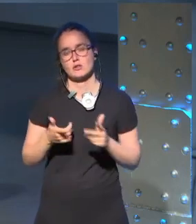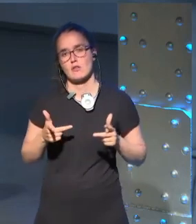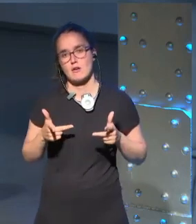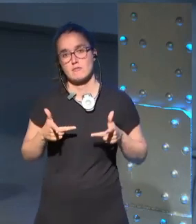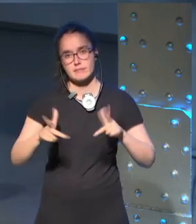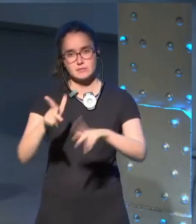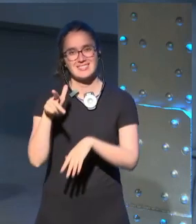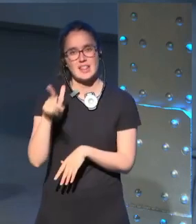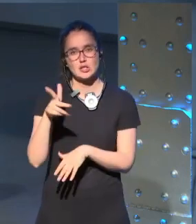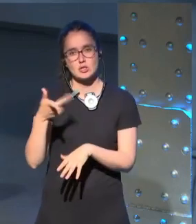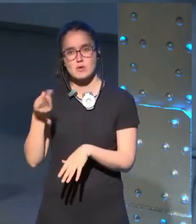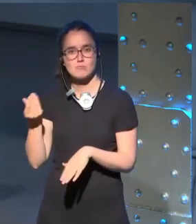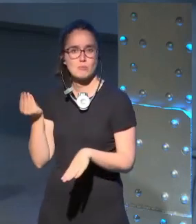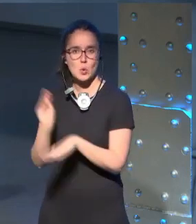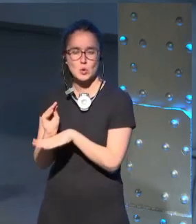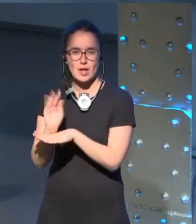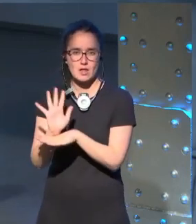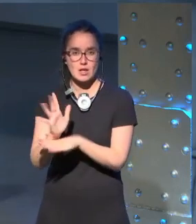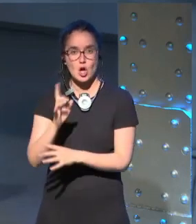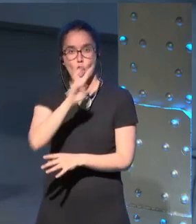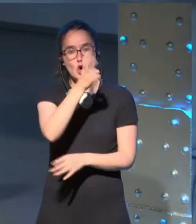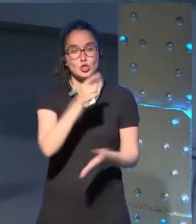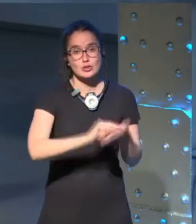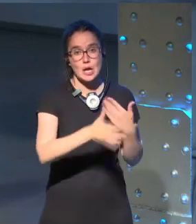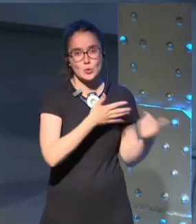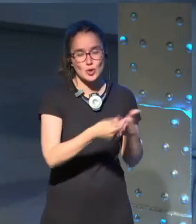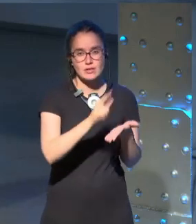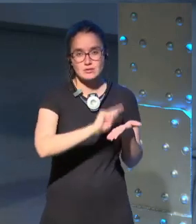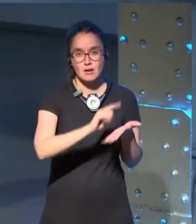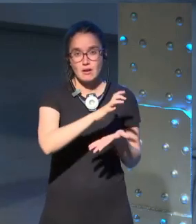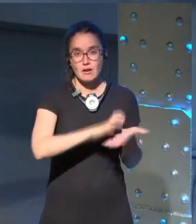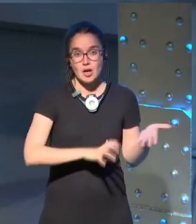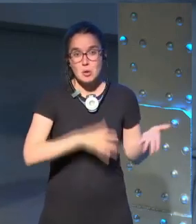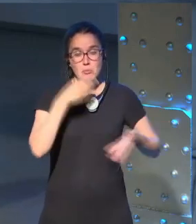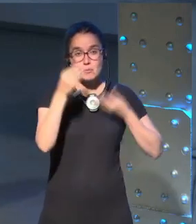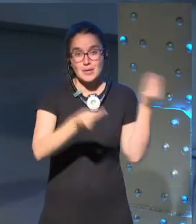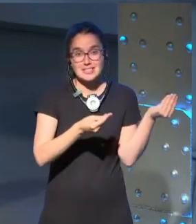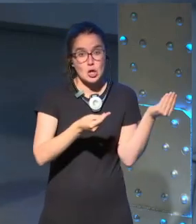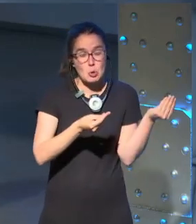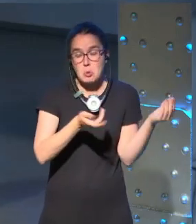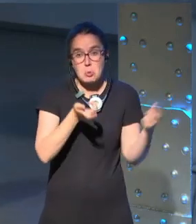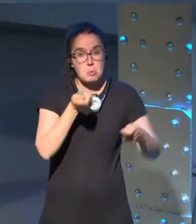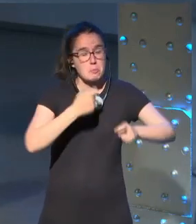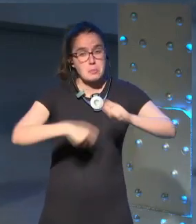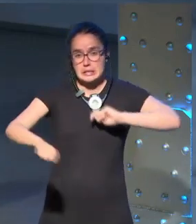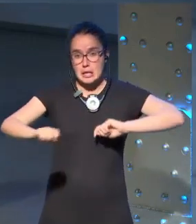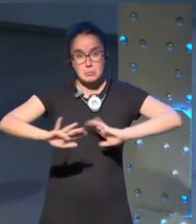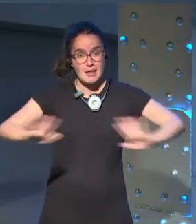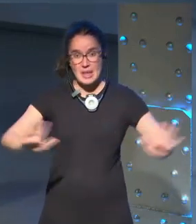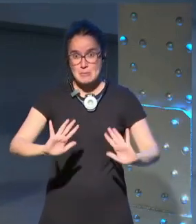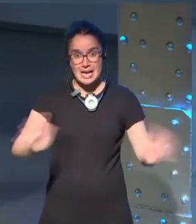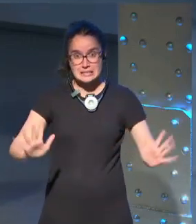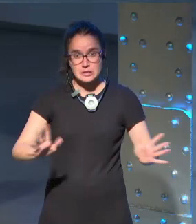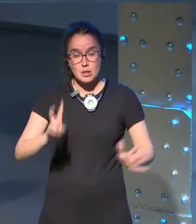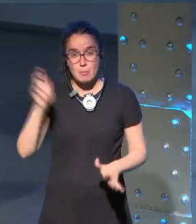There are other authors who just look at it as a simple business transaction and don't even view the movie necessarily as